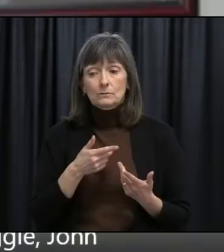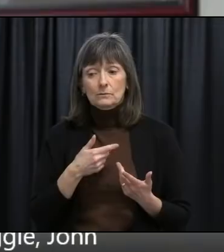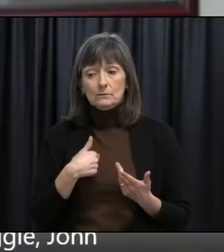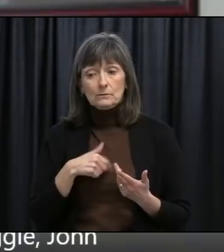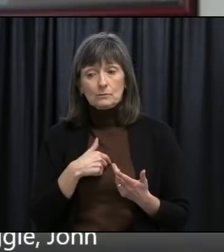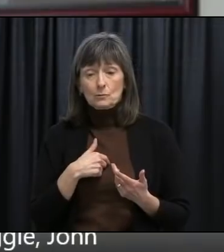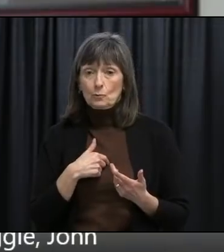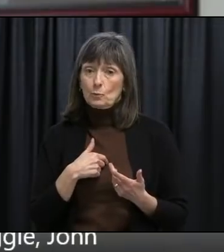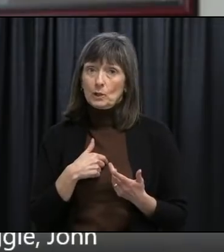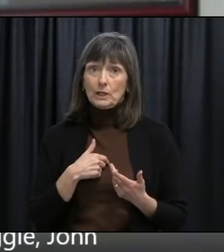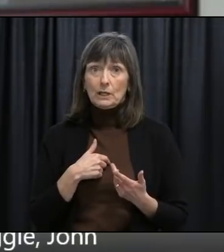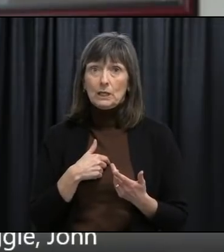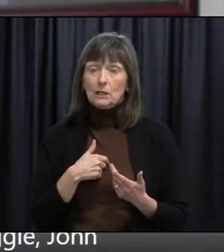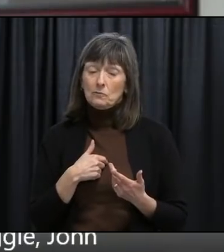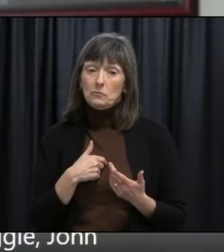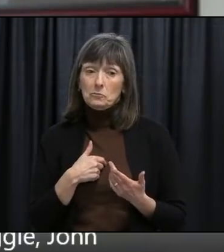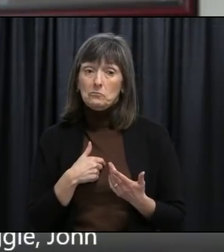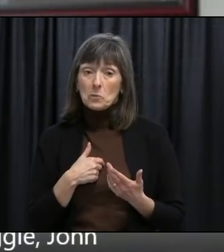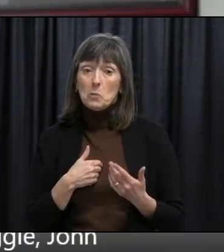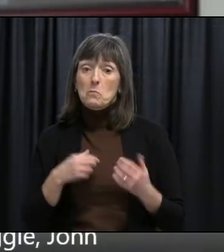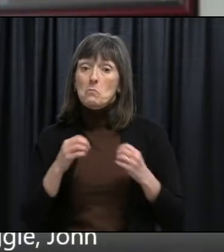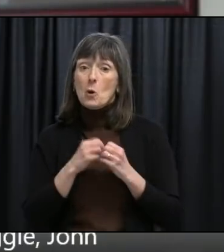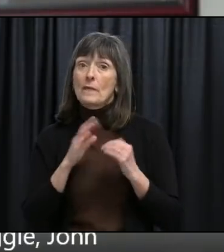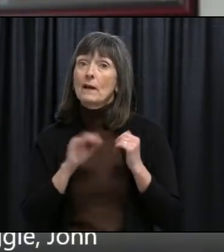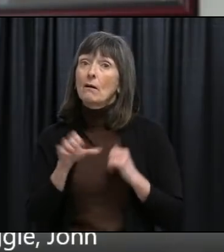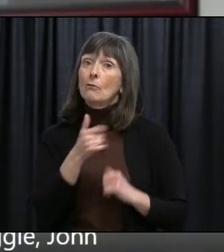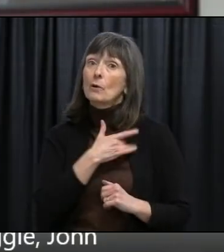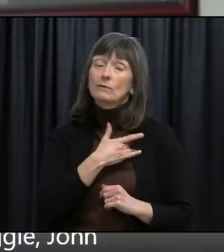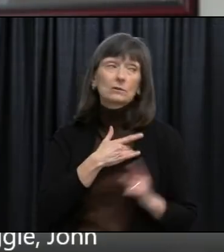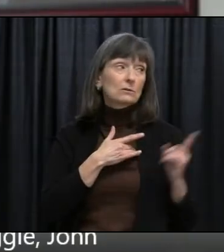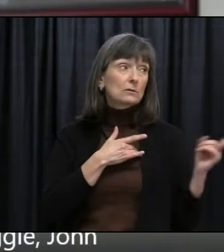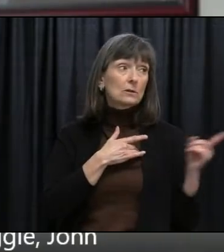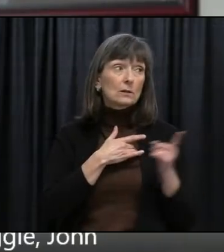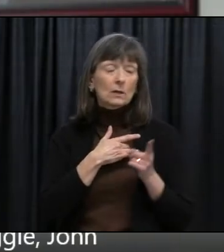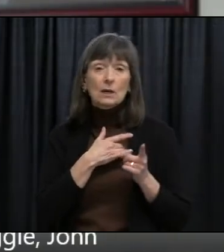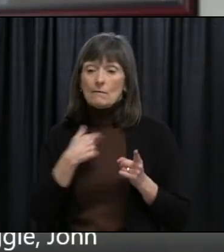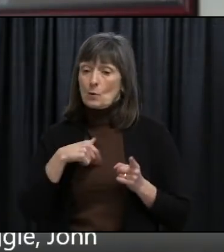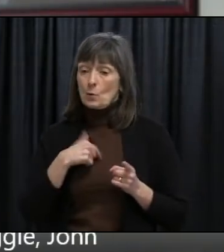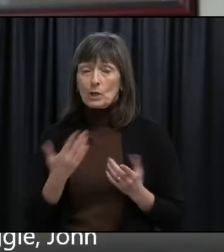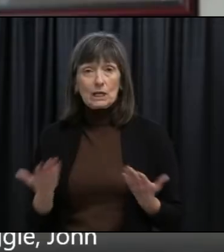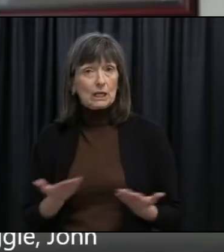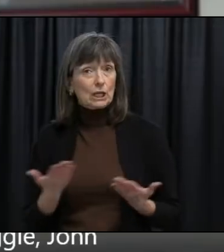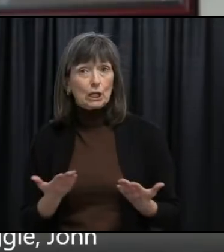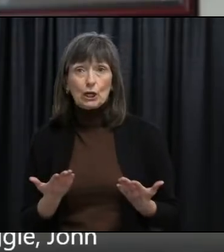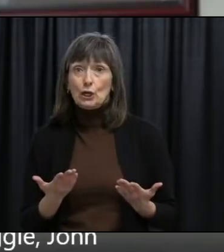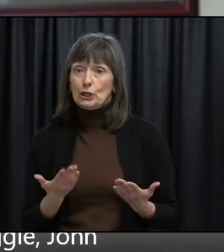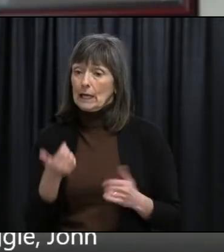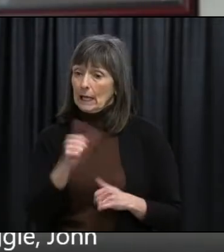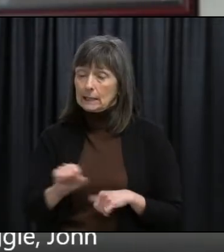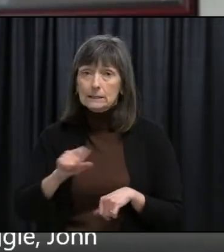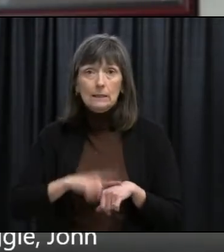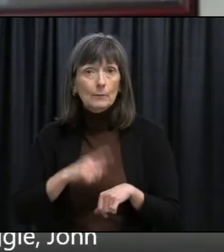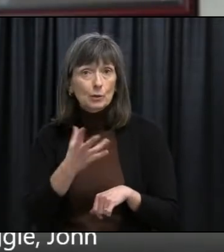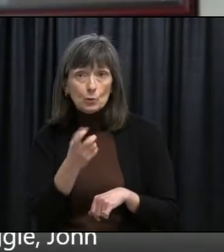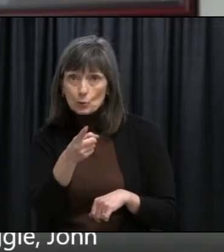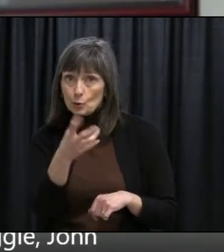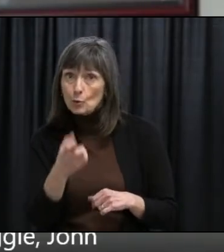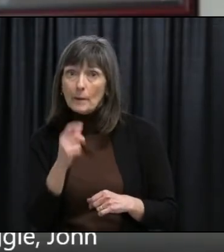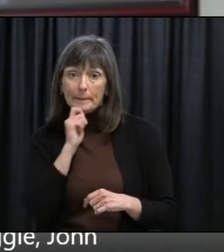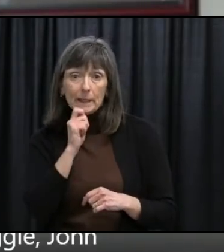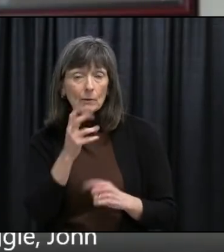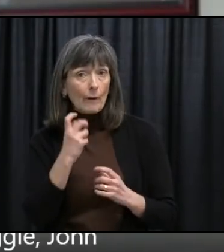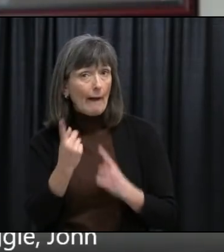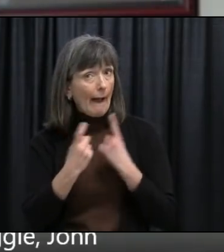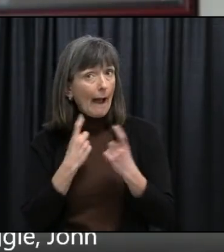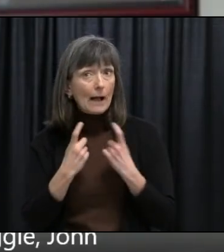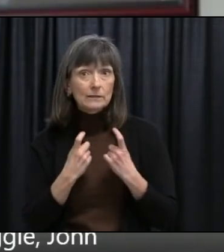than any other jurisdiction in Canada in making sure that we are available to the media to answer questions pretty